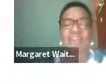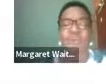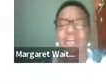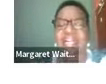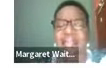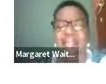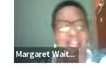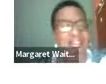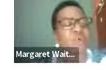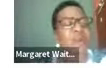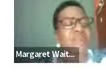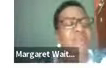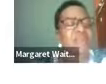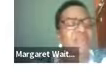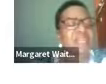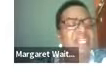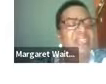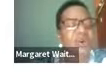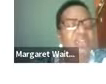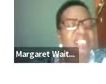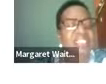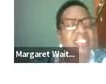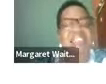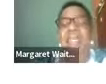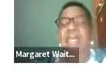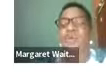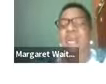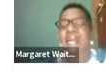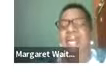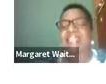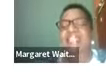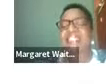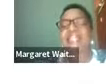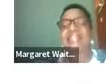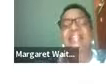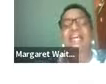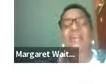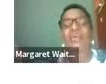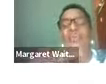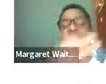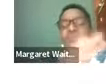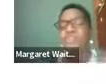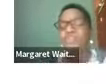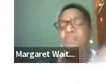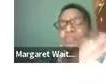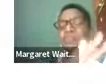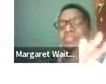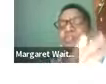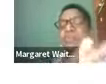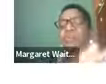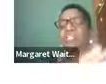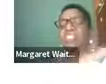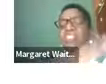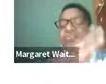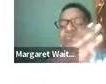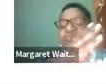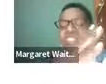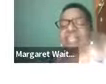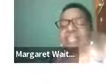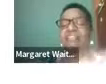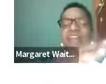at only this who have been placed at the colleges, you can actually see there's a lot of those problems we talked about, the change